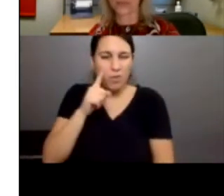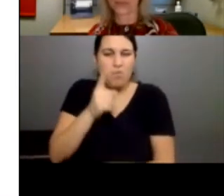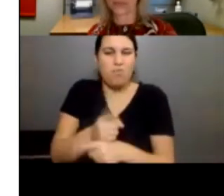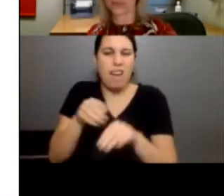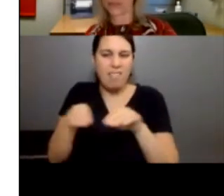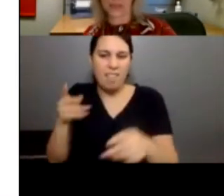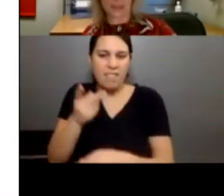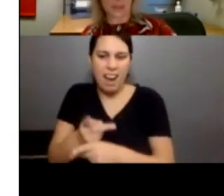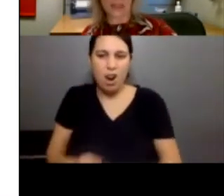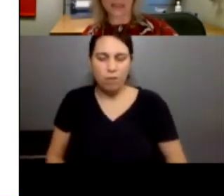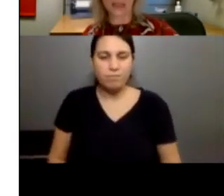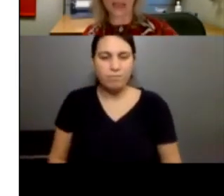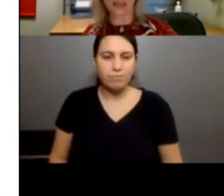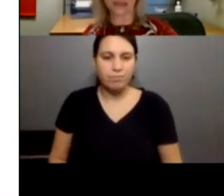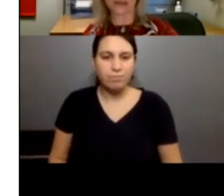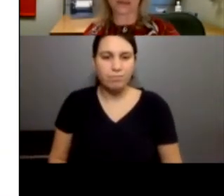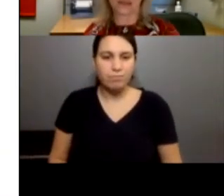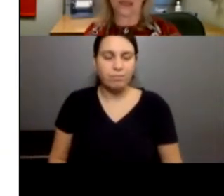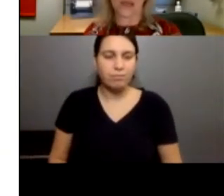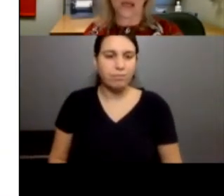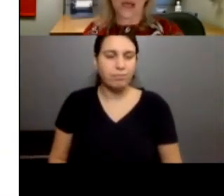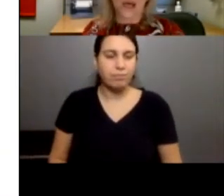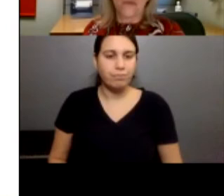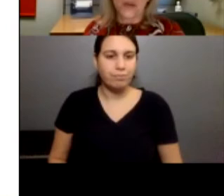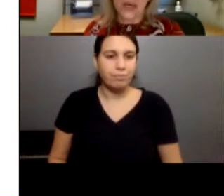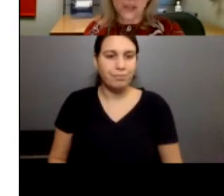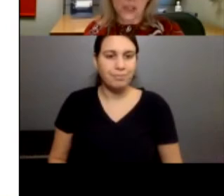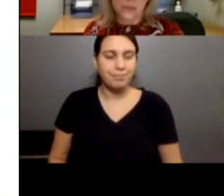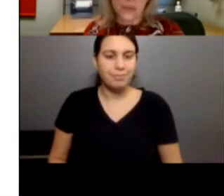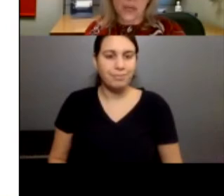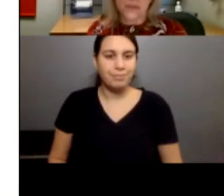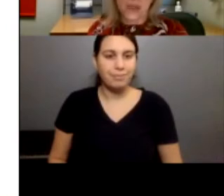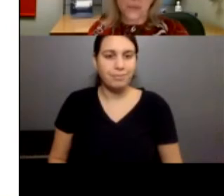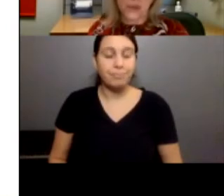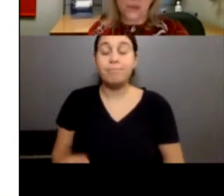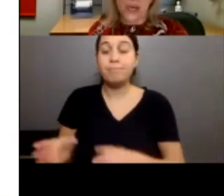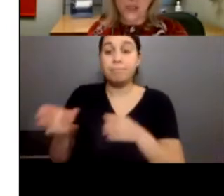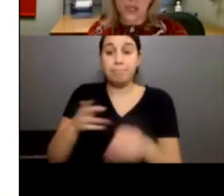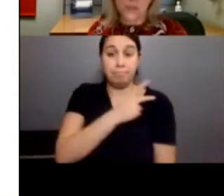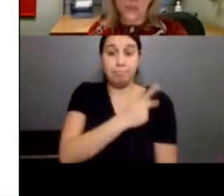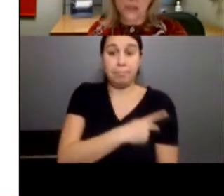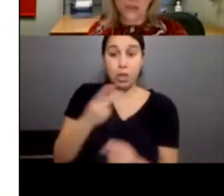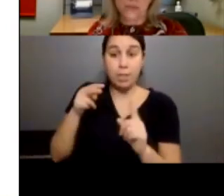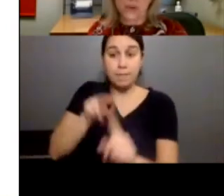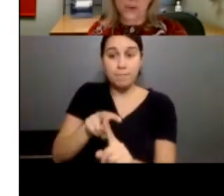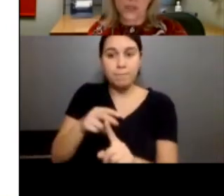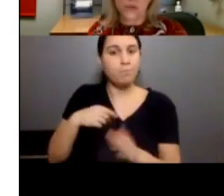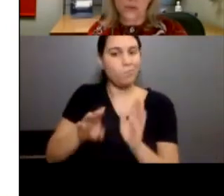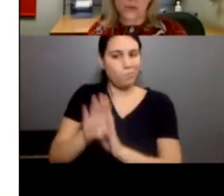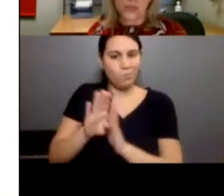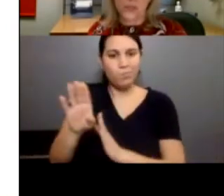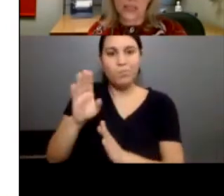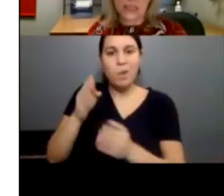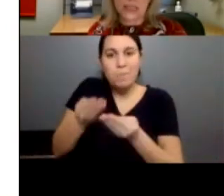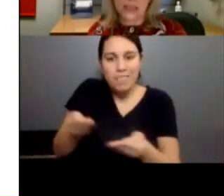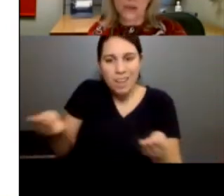care. Next slide. For the patients, we have developed written education materials around mood